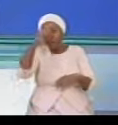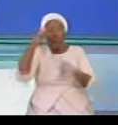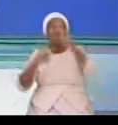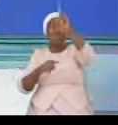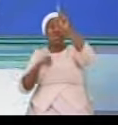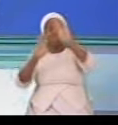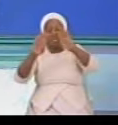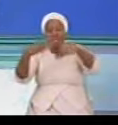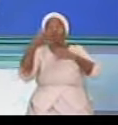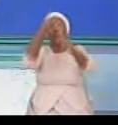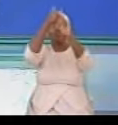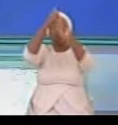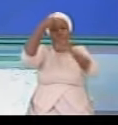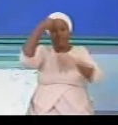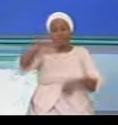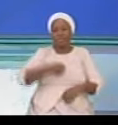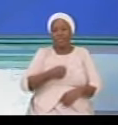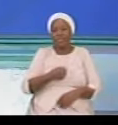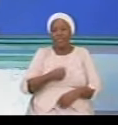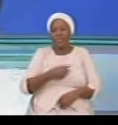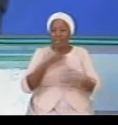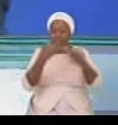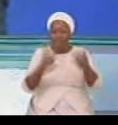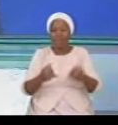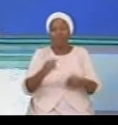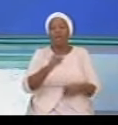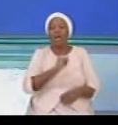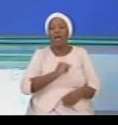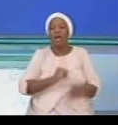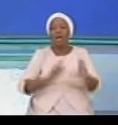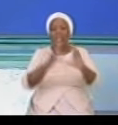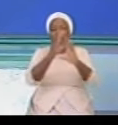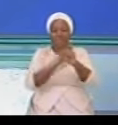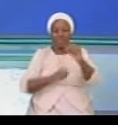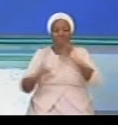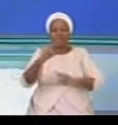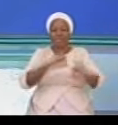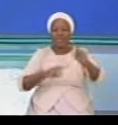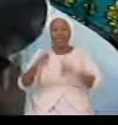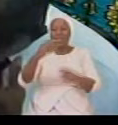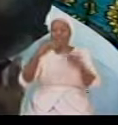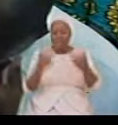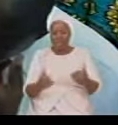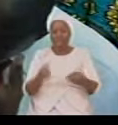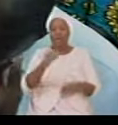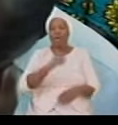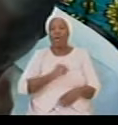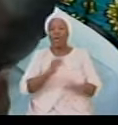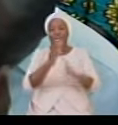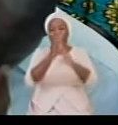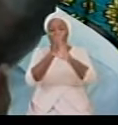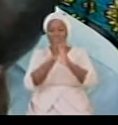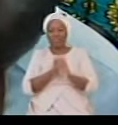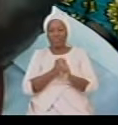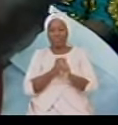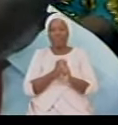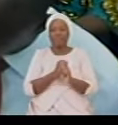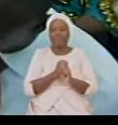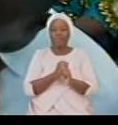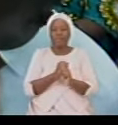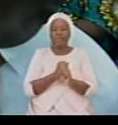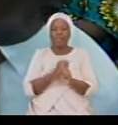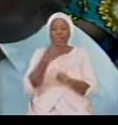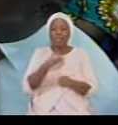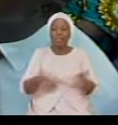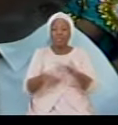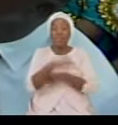himself for me. Now I receive. I said, now I receive. The days